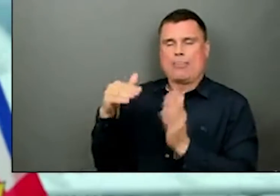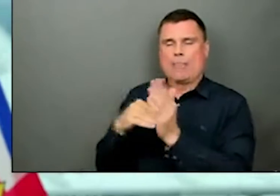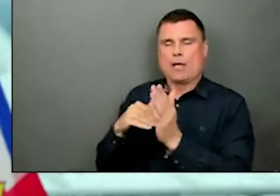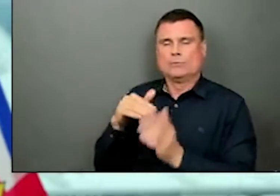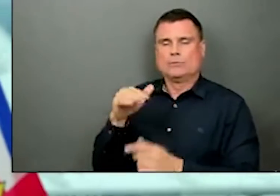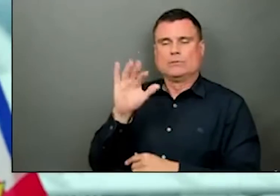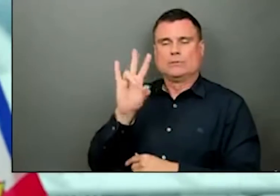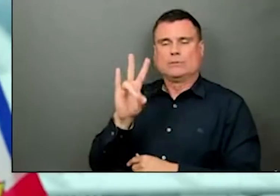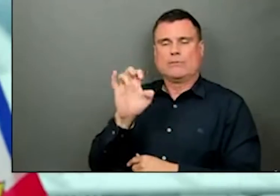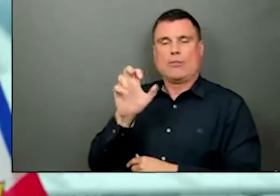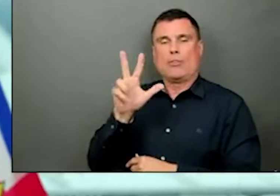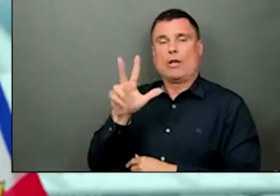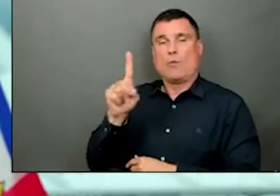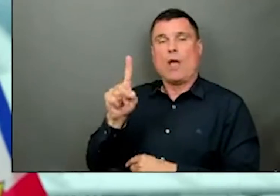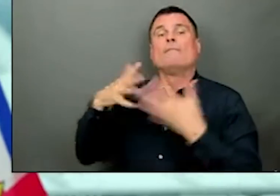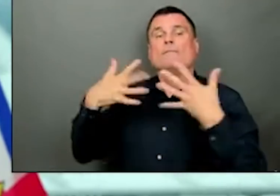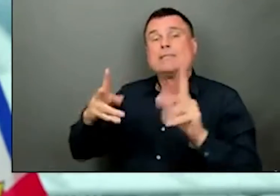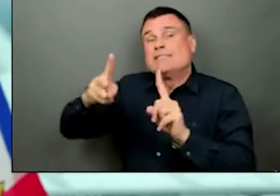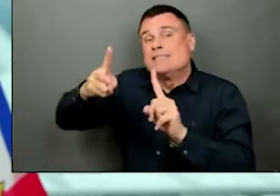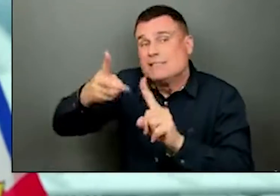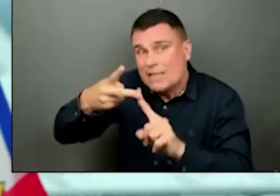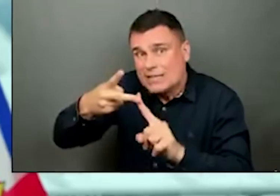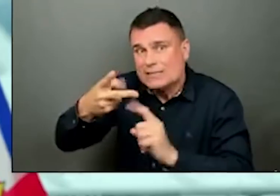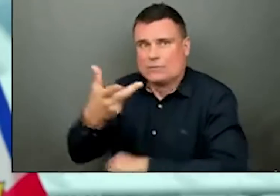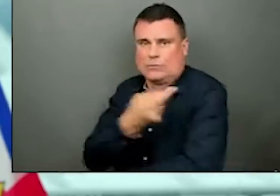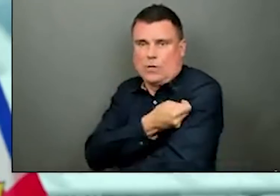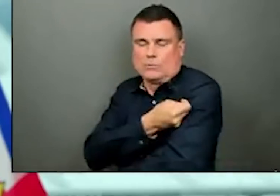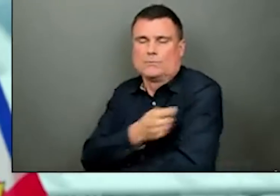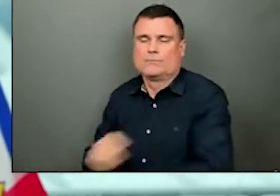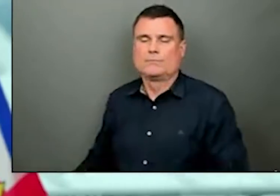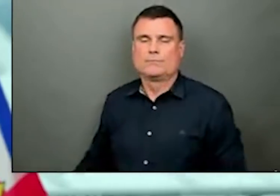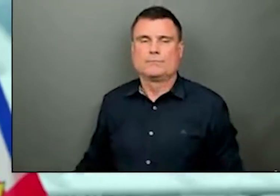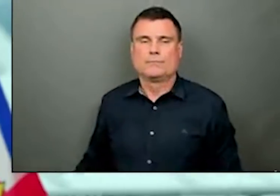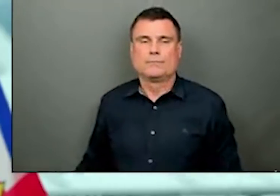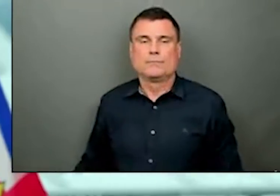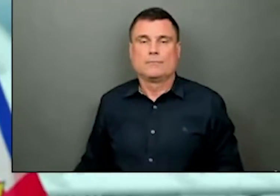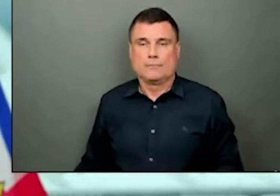older is eligible and should be registering on our Get